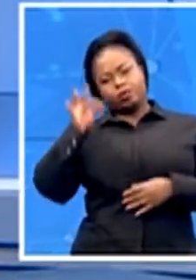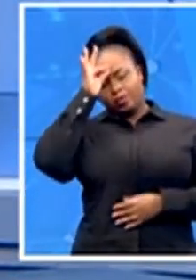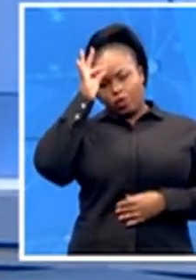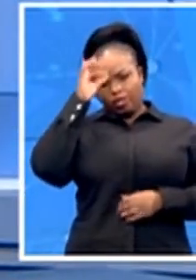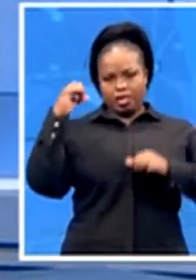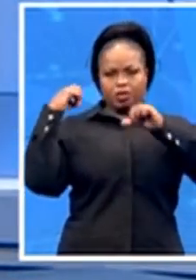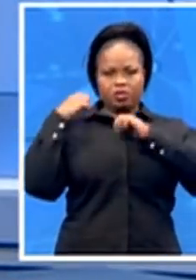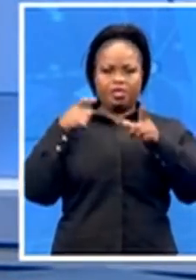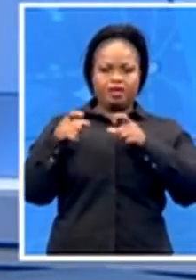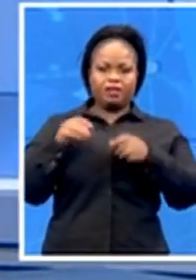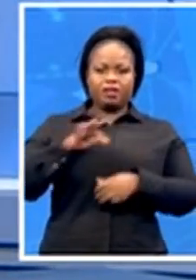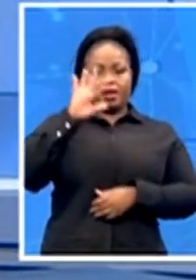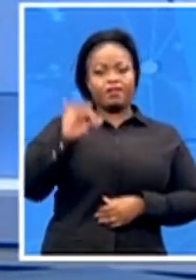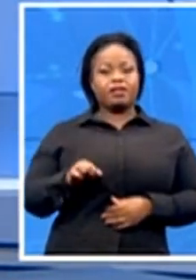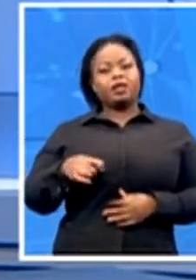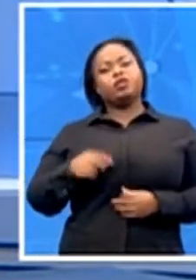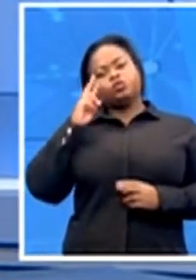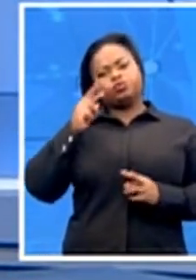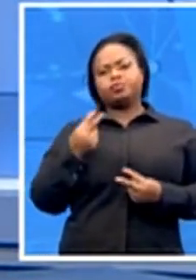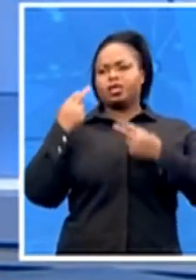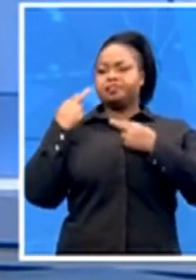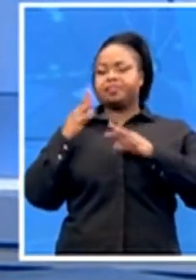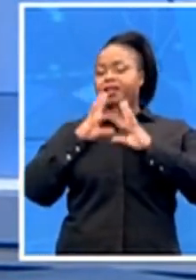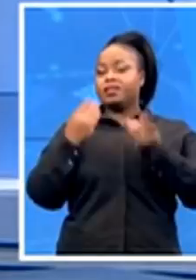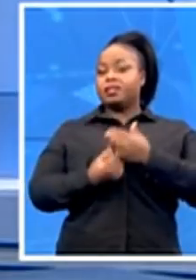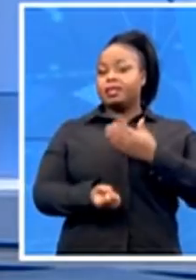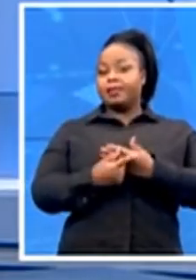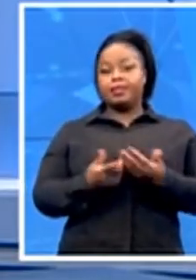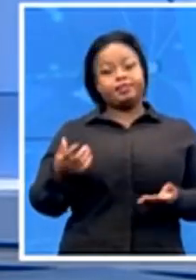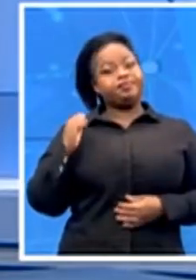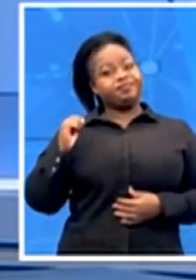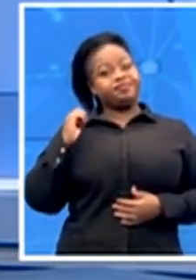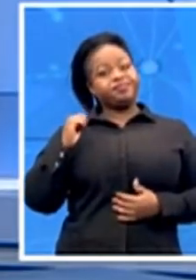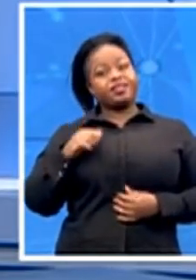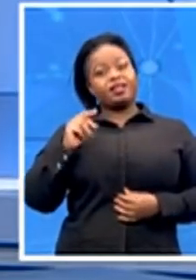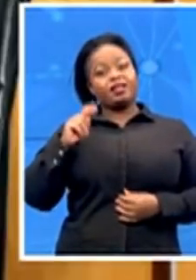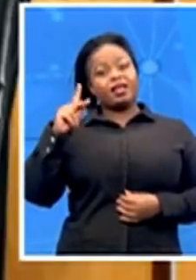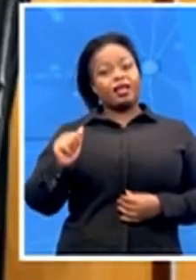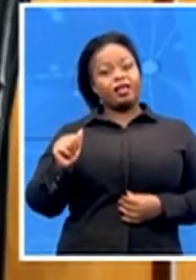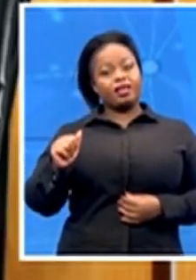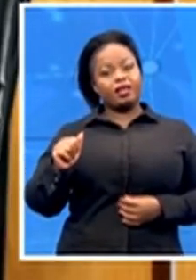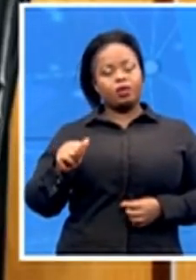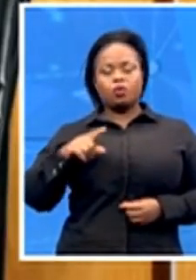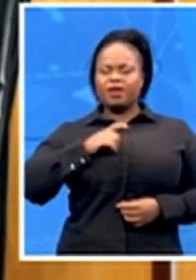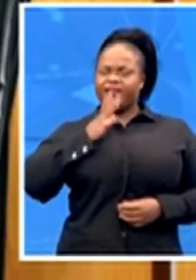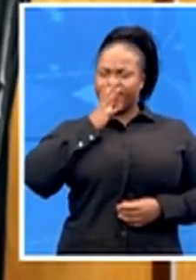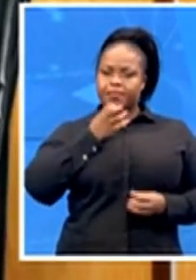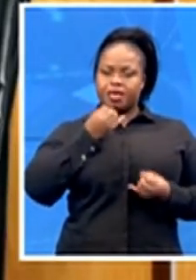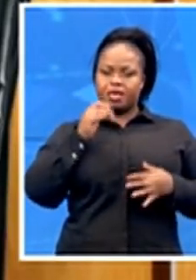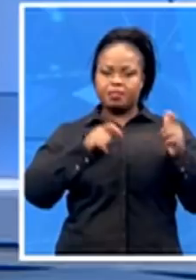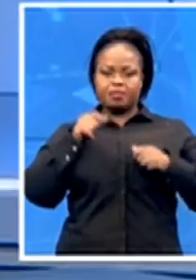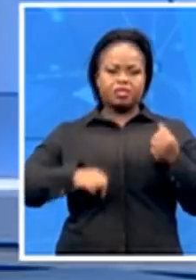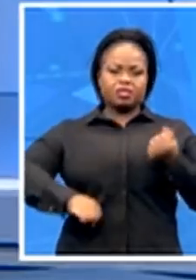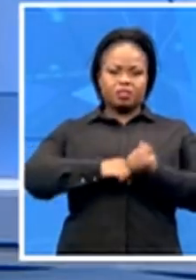reflecting on the visuals that we saw yesterday coming out of Nkandla, wherein hundreds of people and supporters of former President Jacob Zuma and as